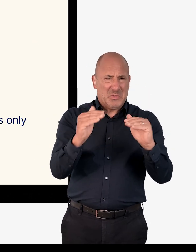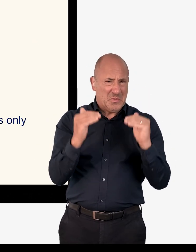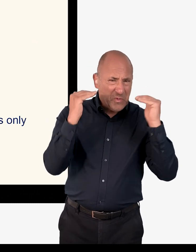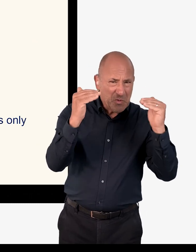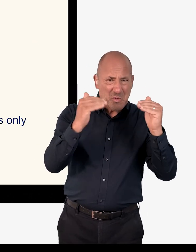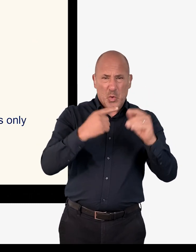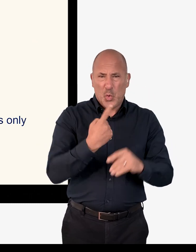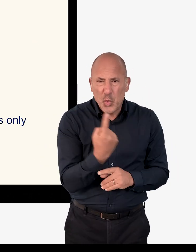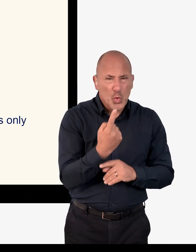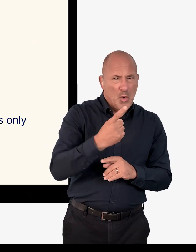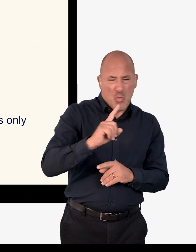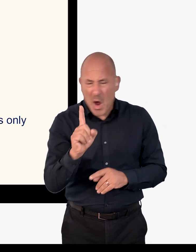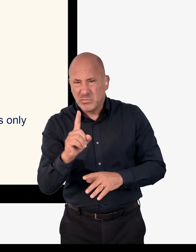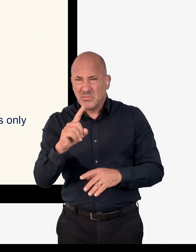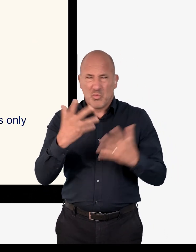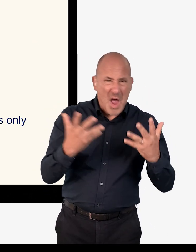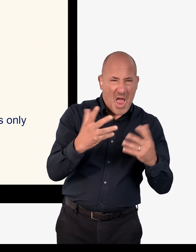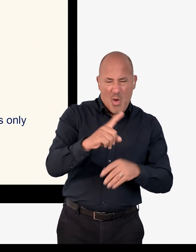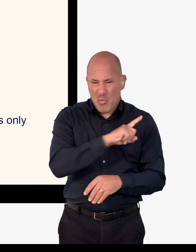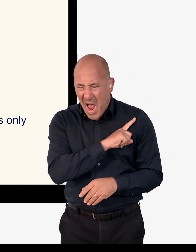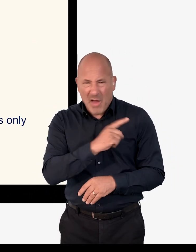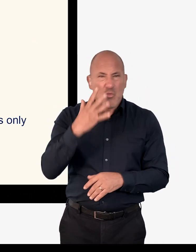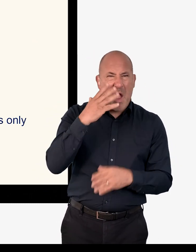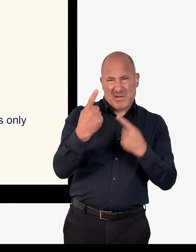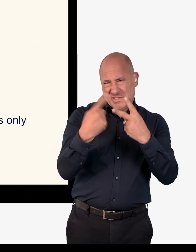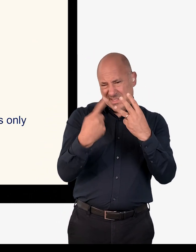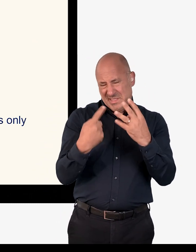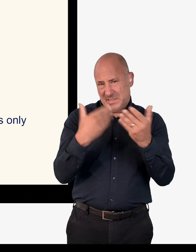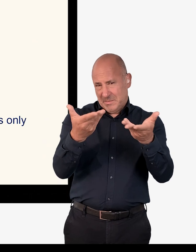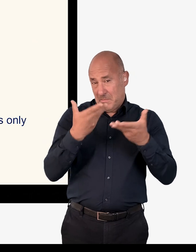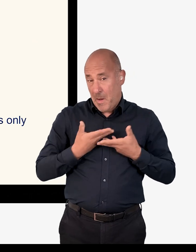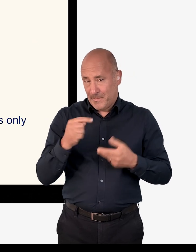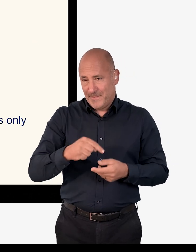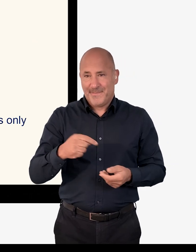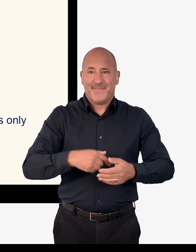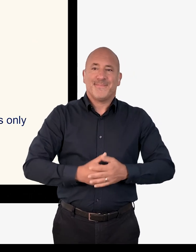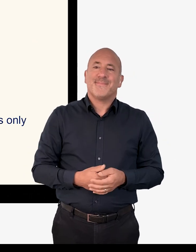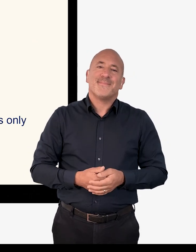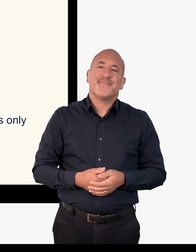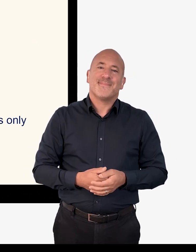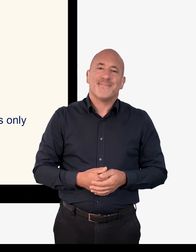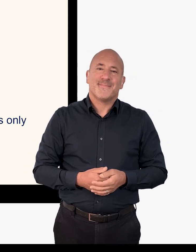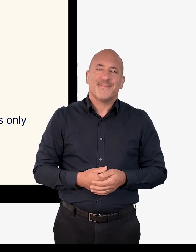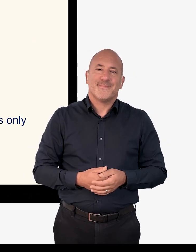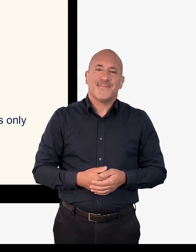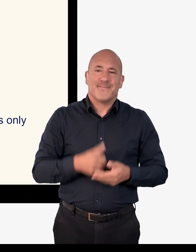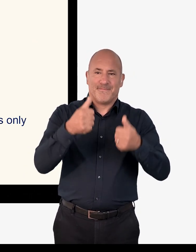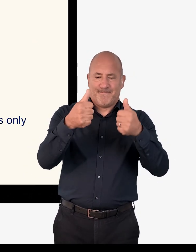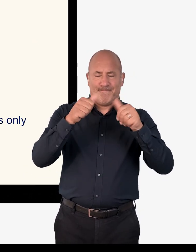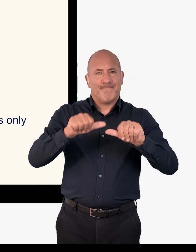overview of the project, the very high level who, what, where, why, and when.